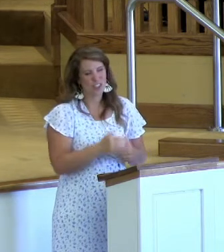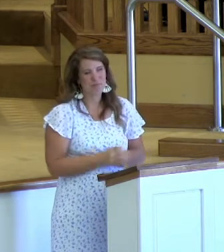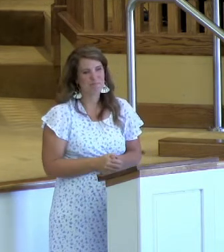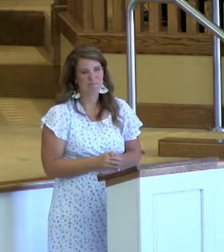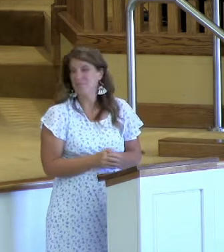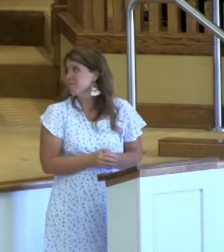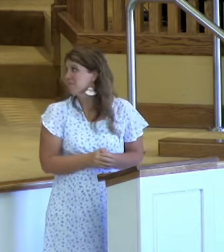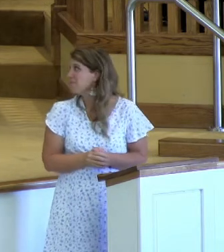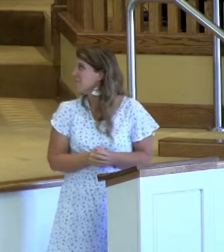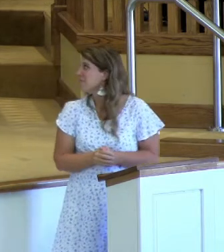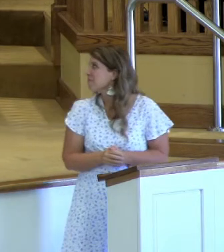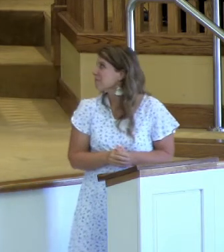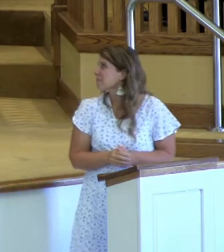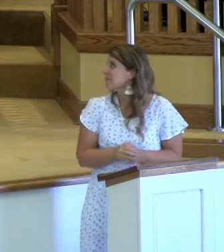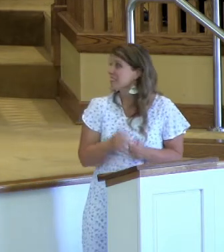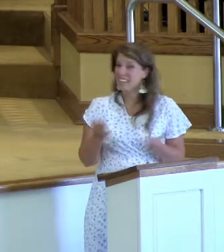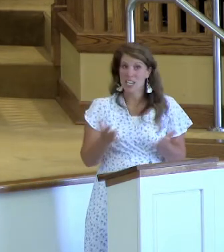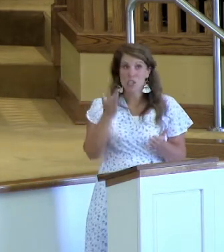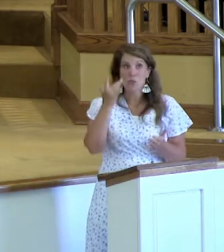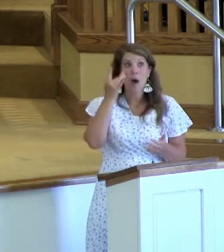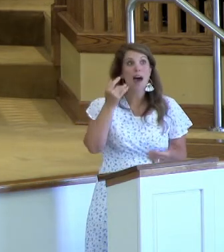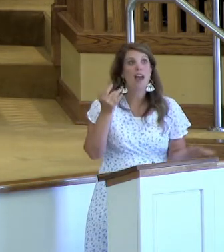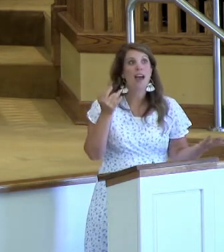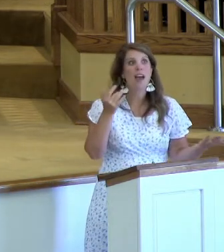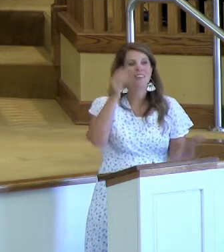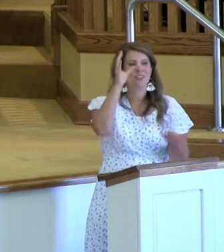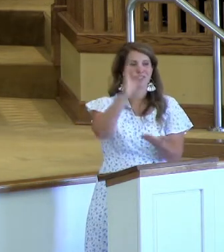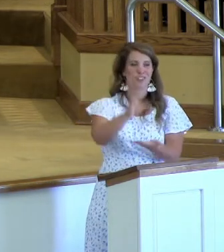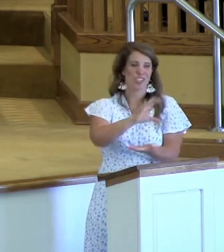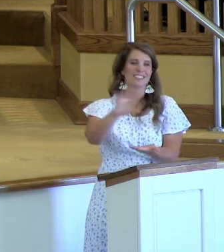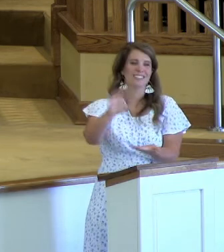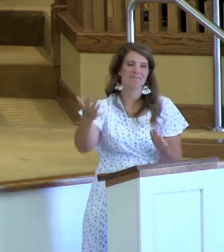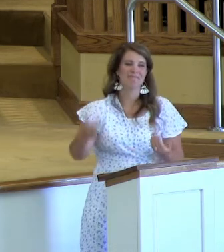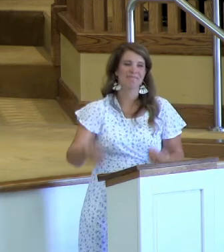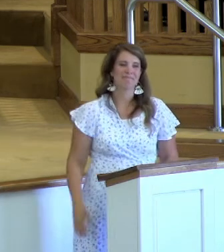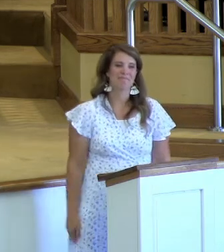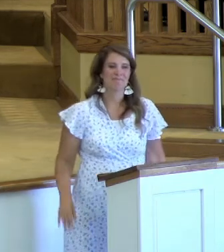great things. All right. Let's see, and here's why, because of the cross, amen.